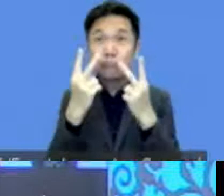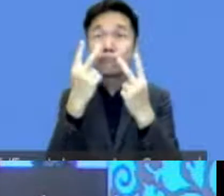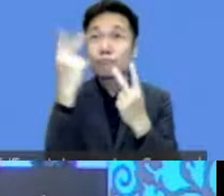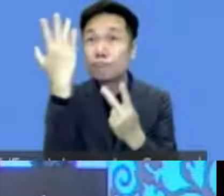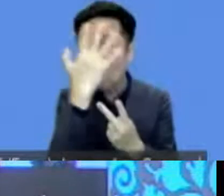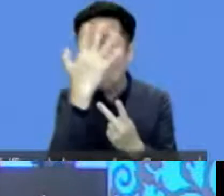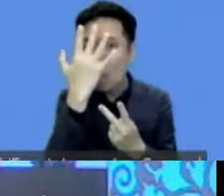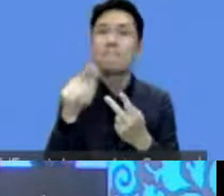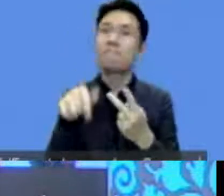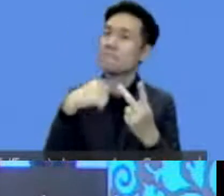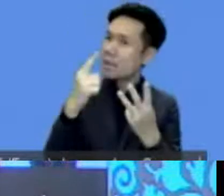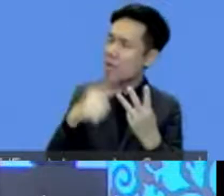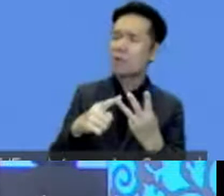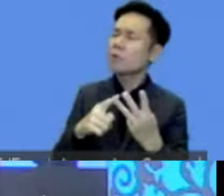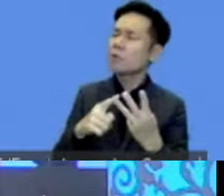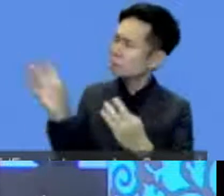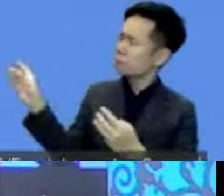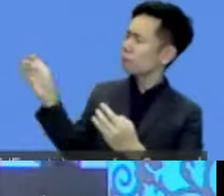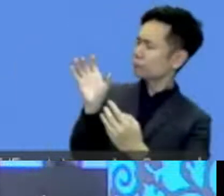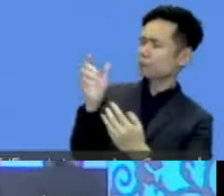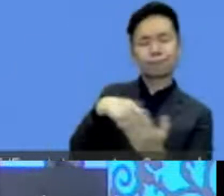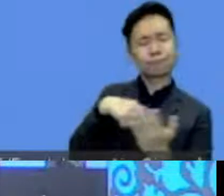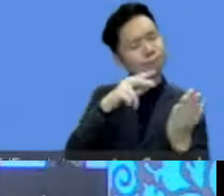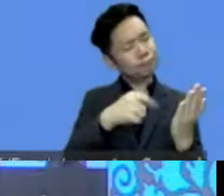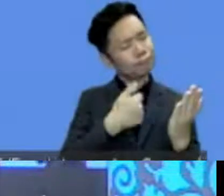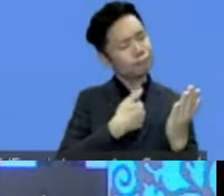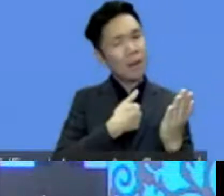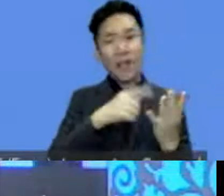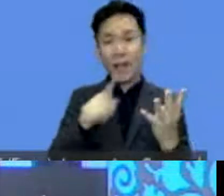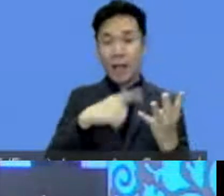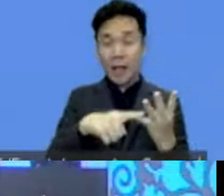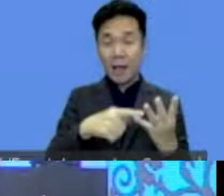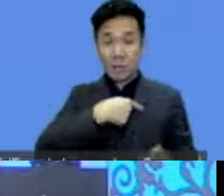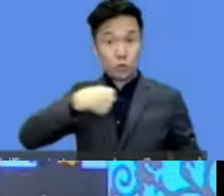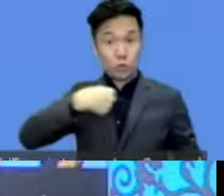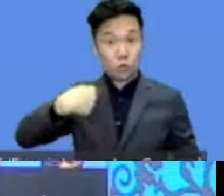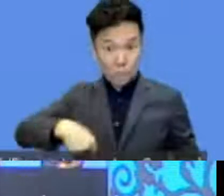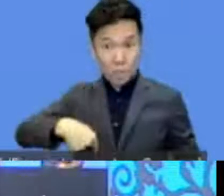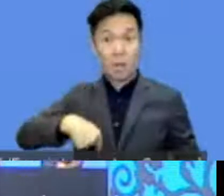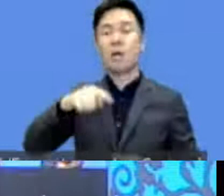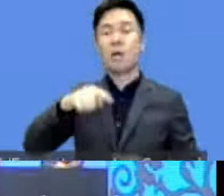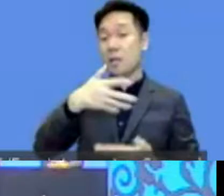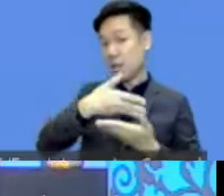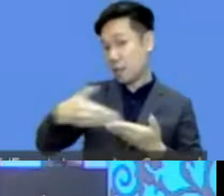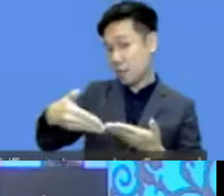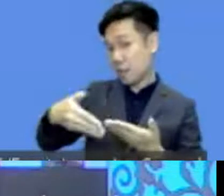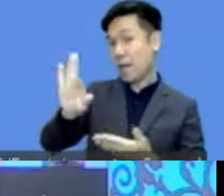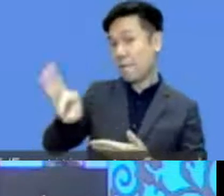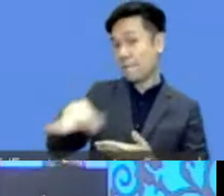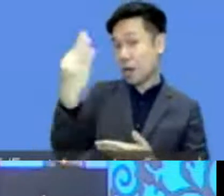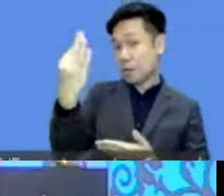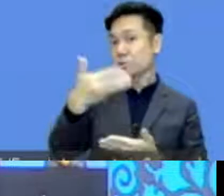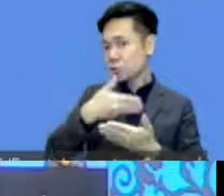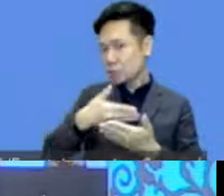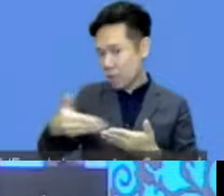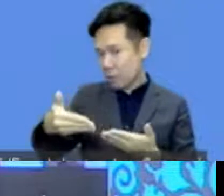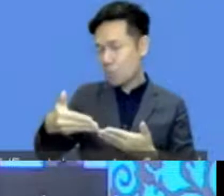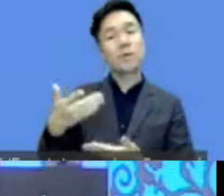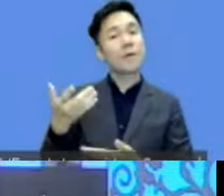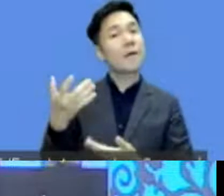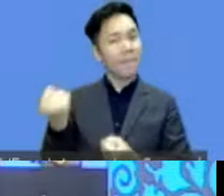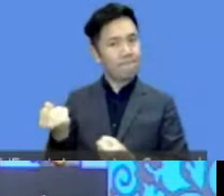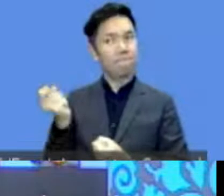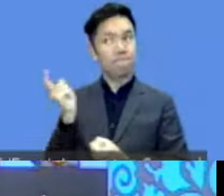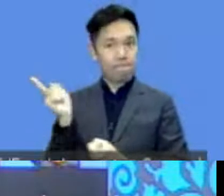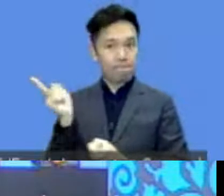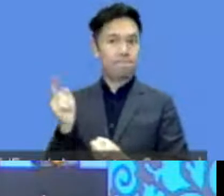reading. They also had Chinese and French books, which we teach in school.